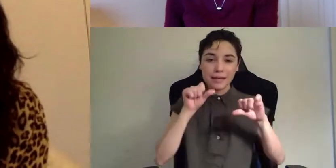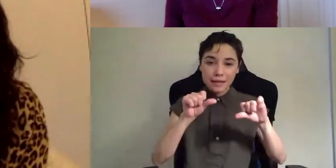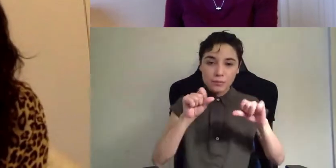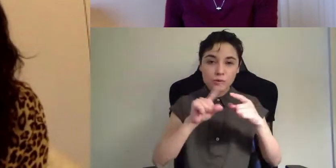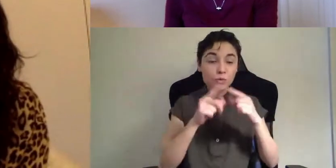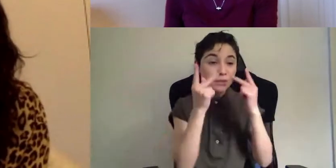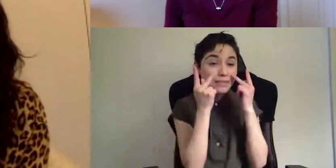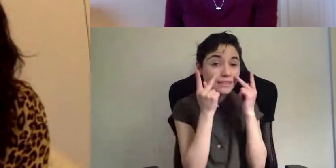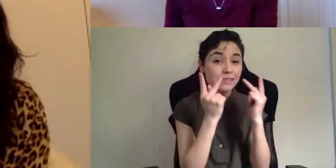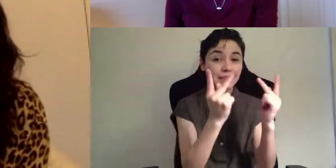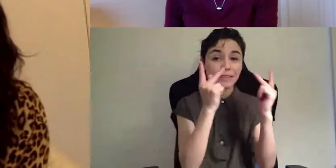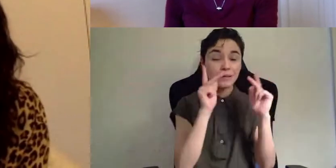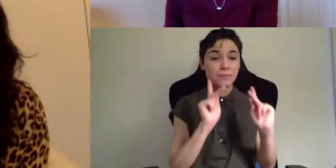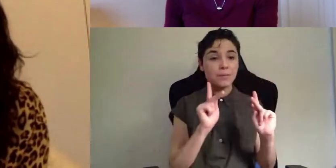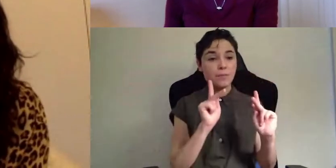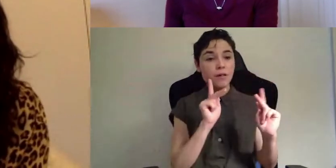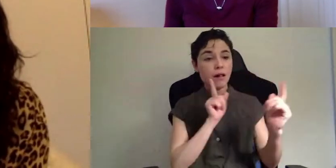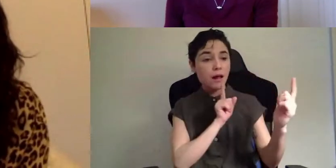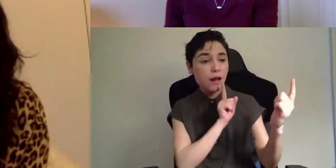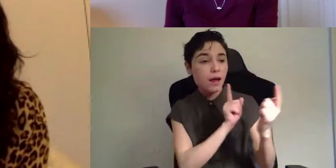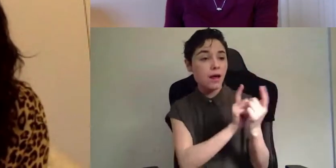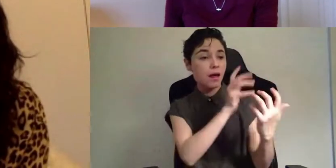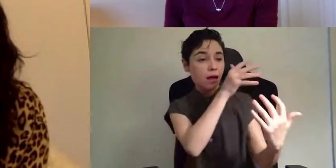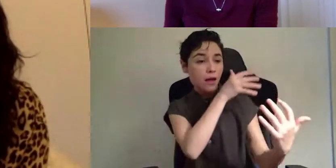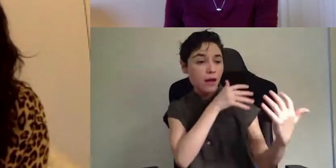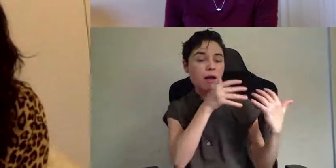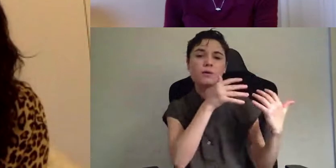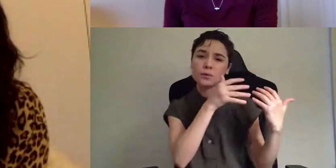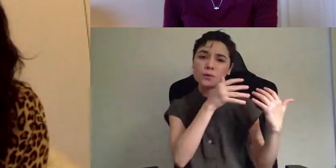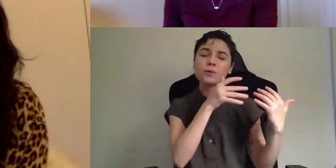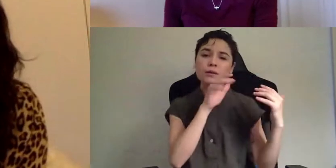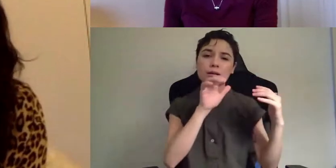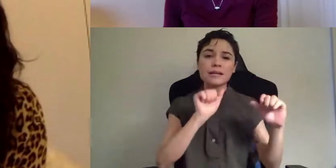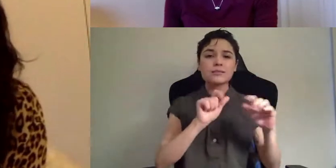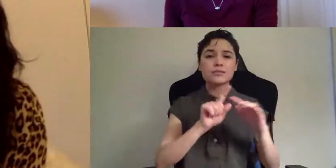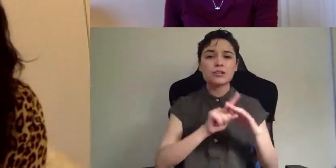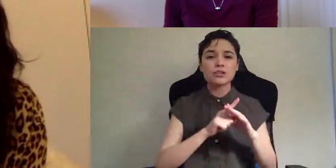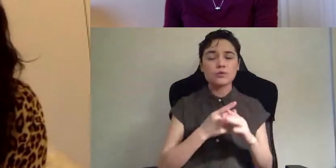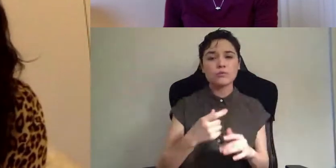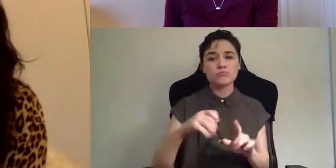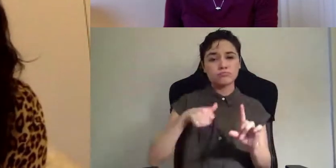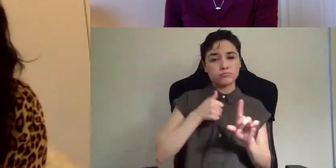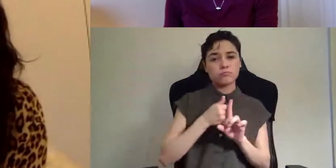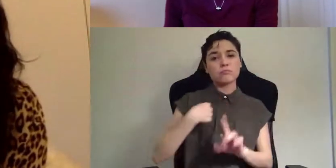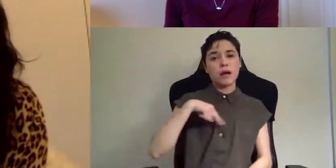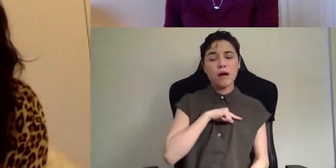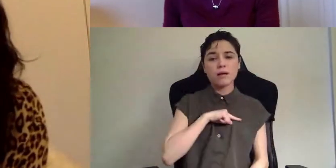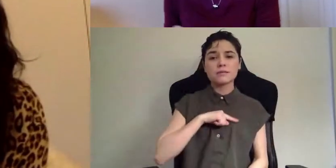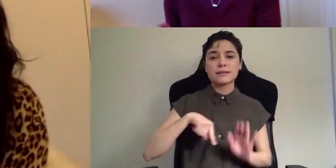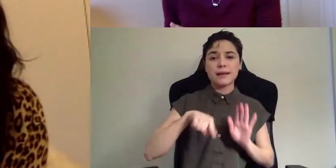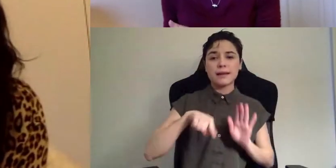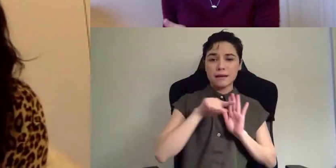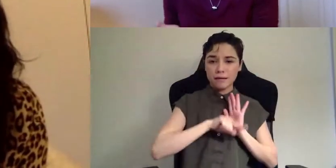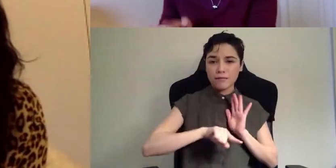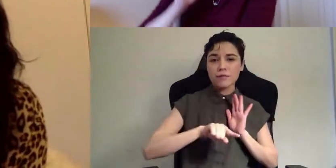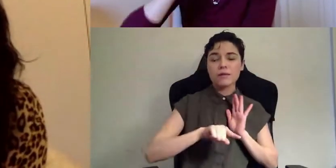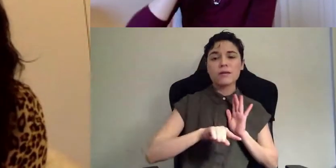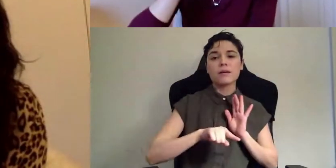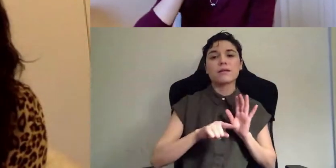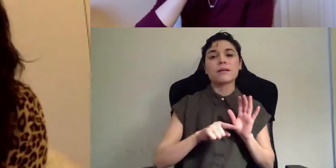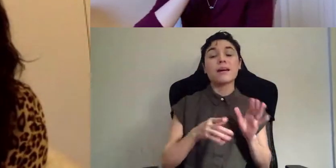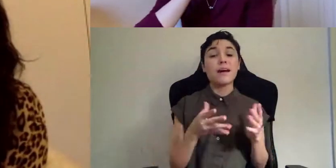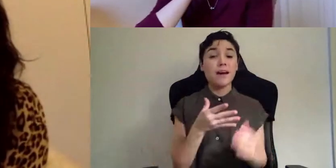long time, and so it can feel bad. And the positive things that can come out of it, I